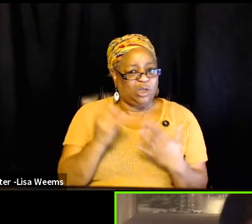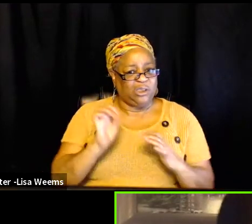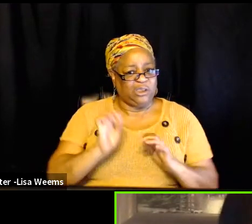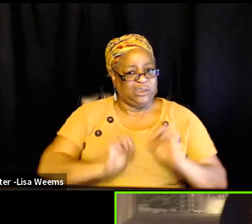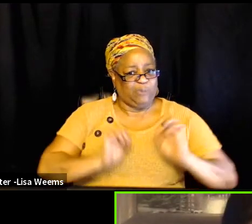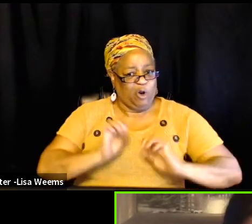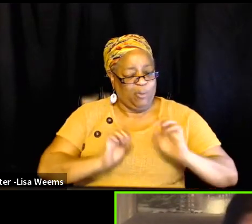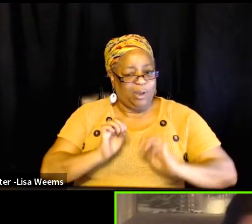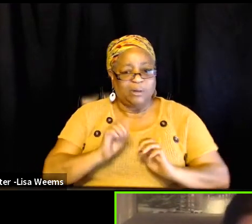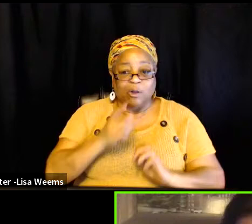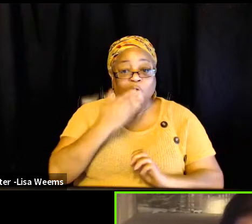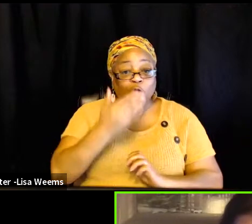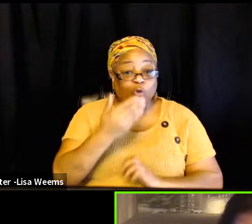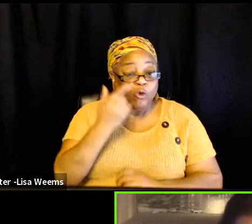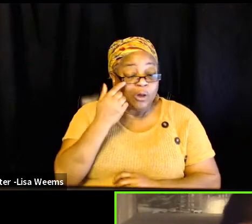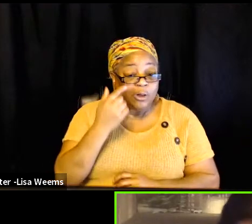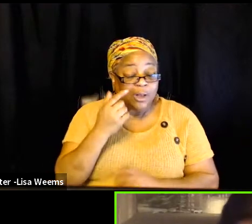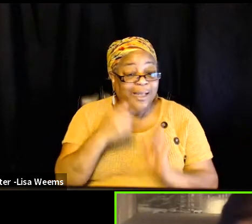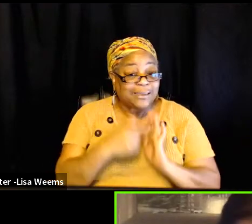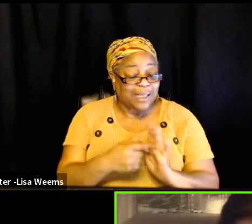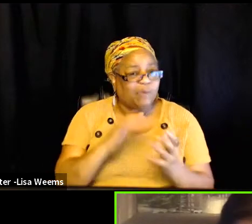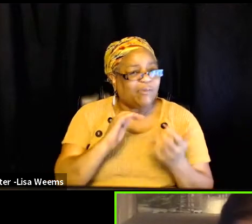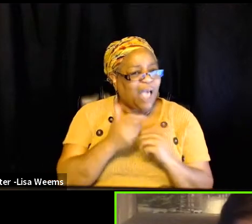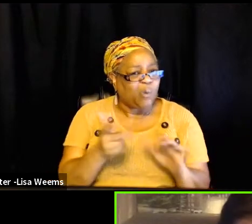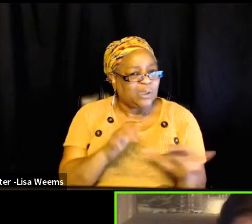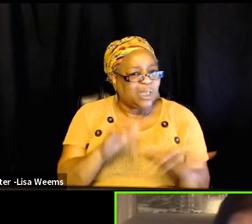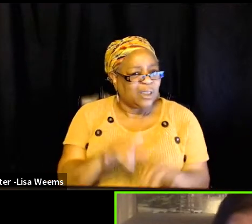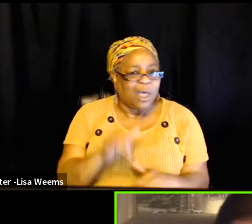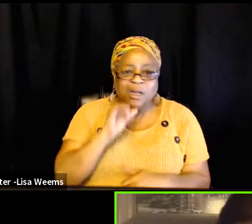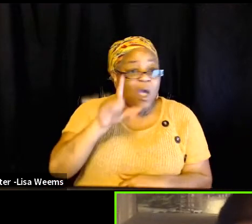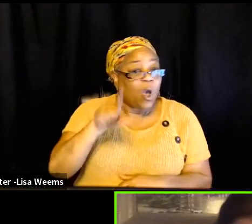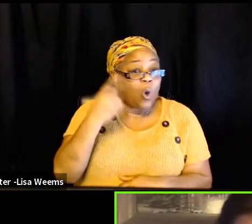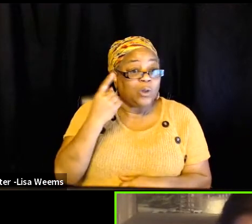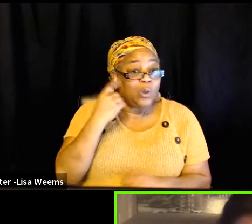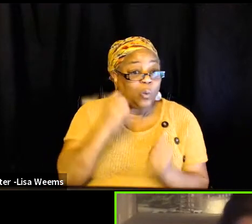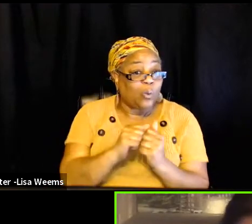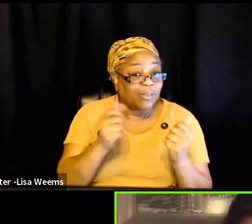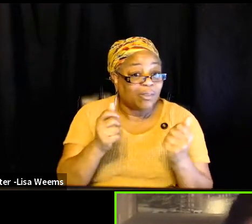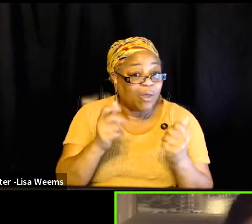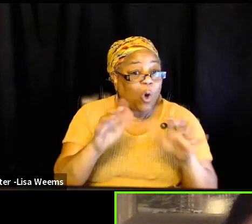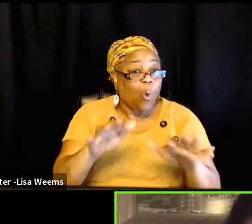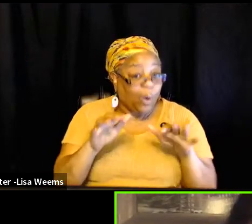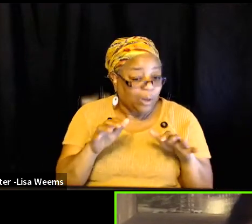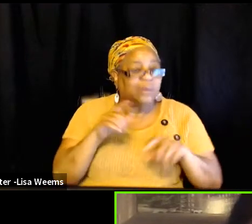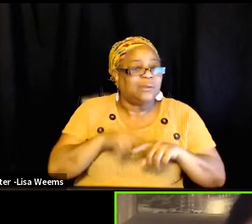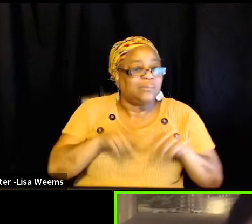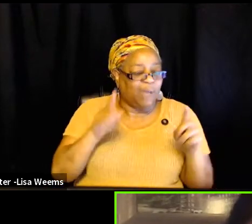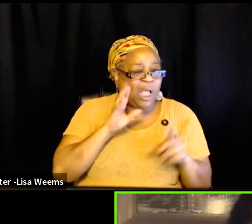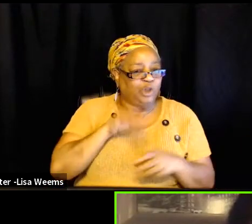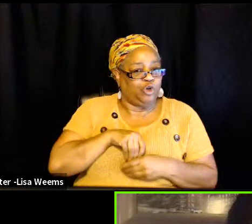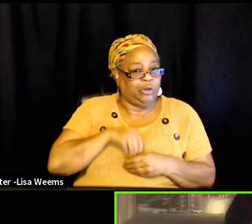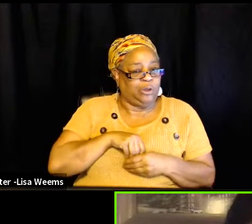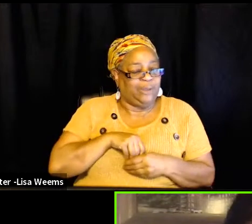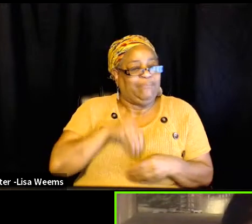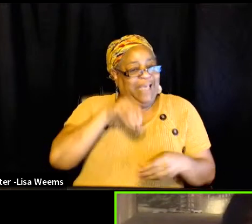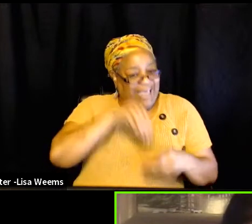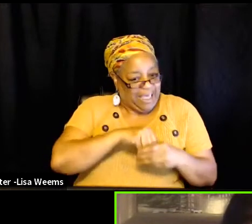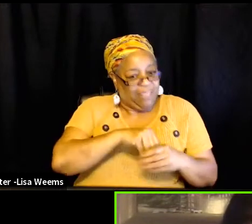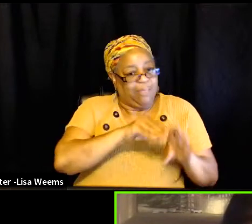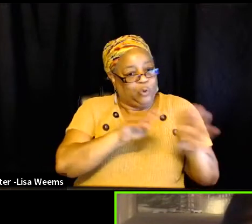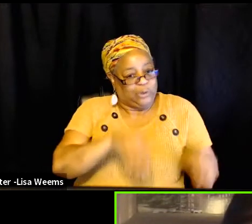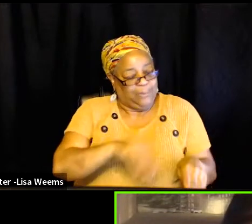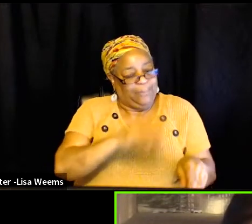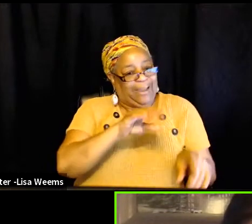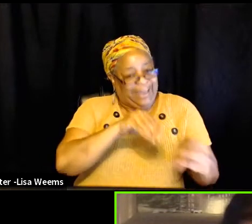of how we did that, not just with our audiences at the museum, but internally within the structure of the institution